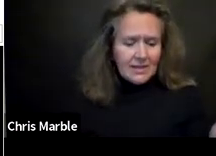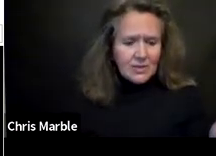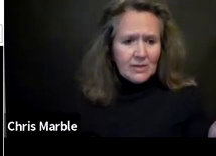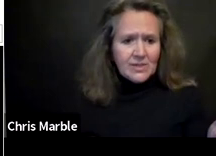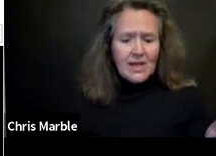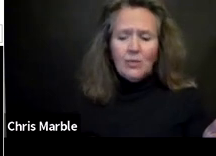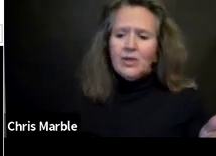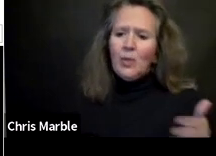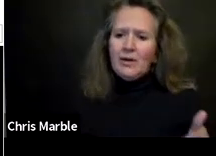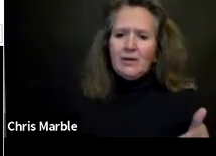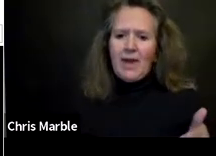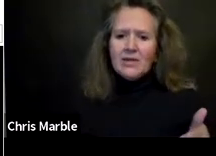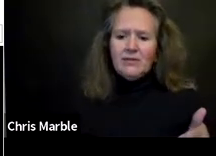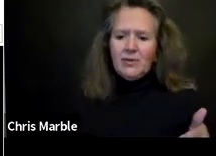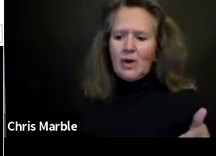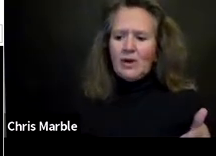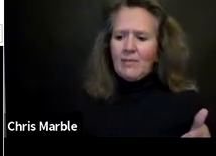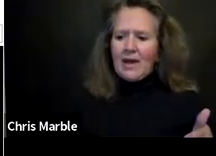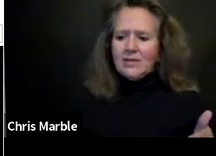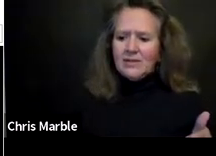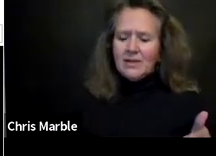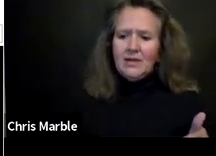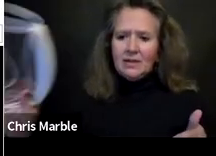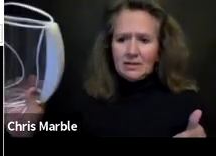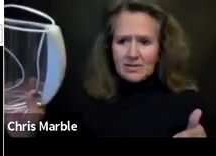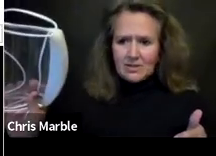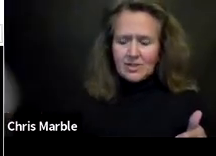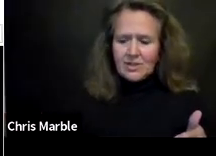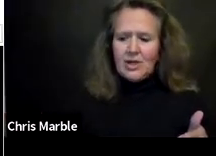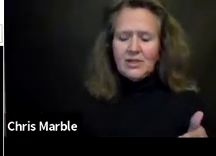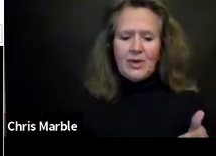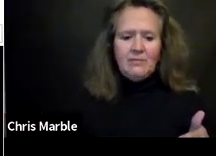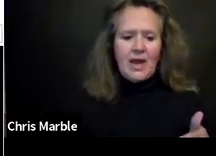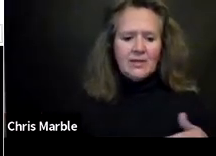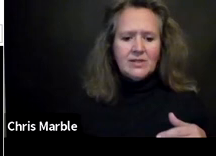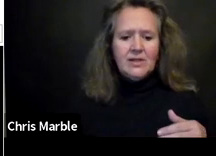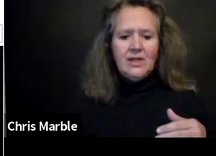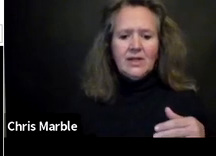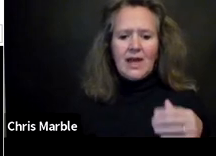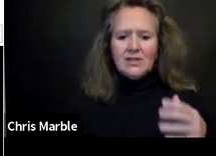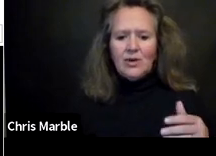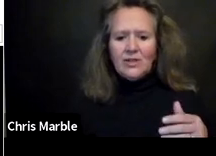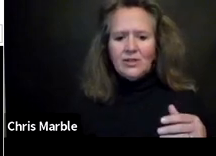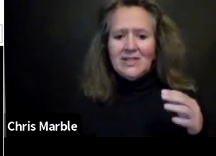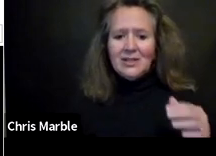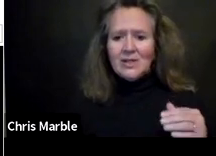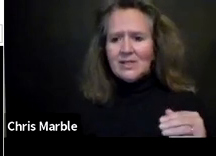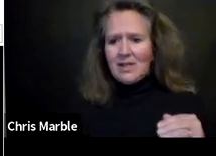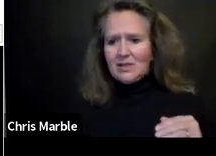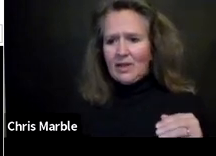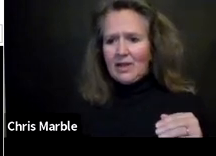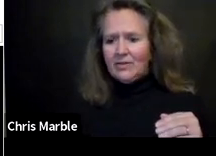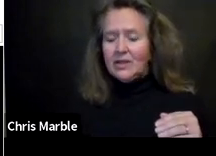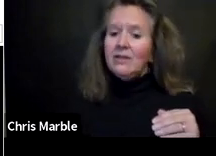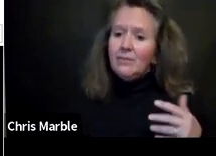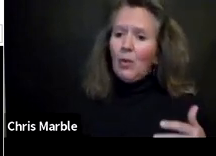Getting back to what I was saying, when you're wearing a mask, if you're wearing a mask, such as the transparent mask, that's going to decrease